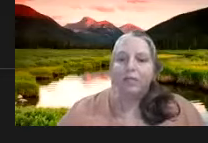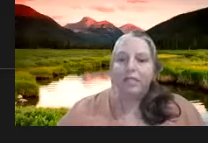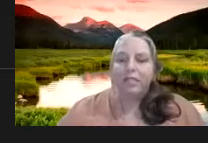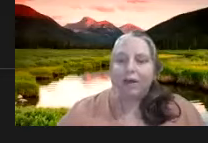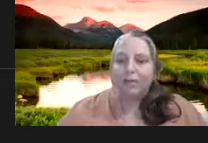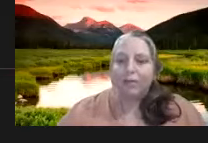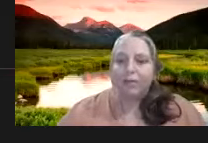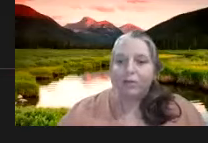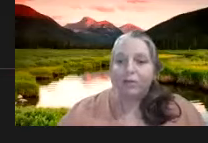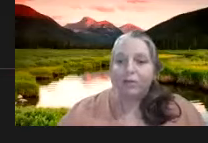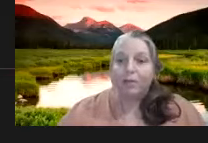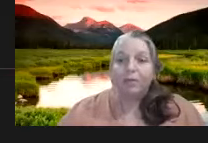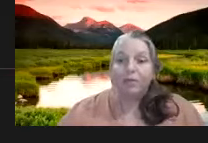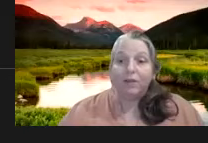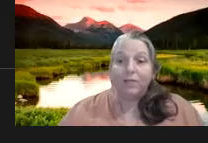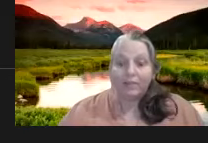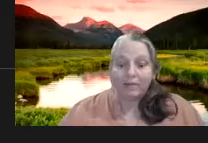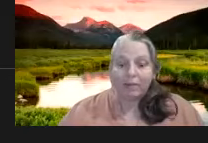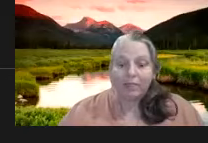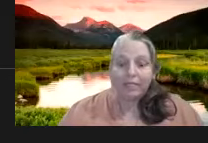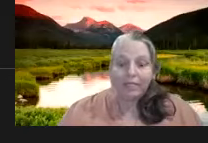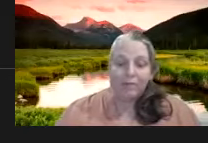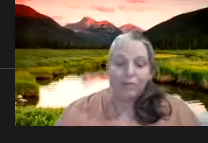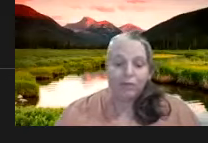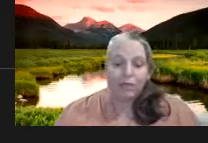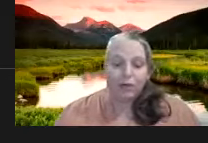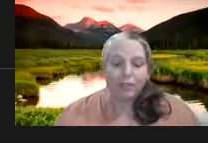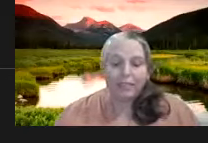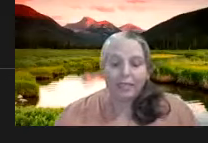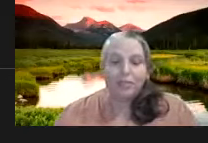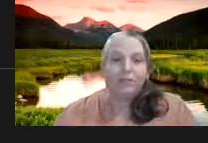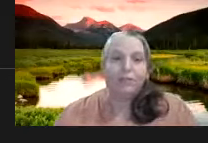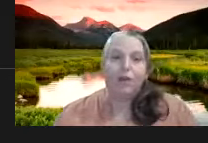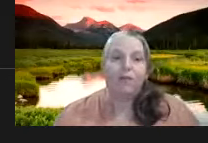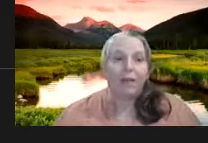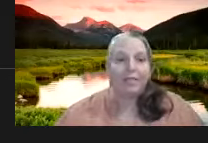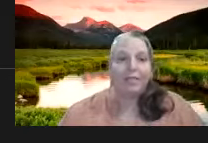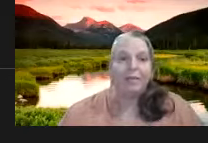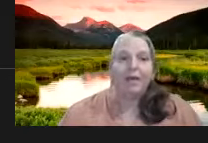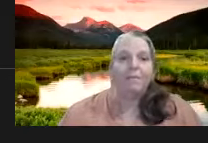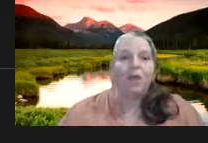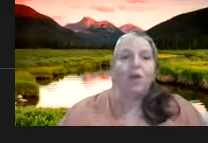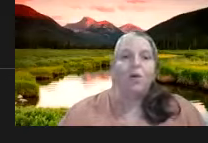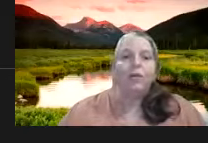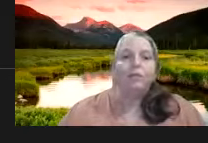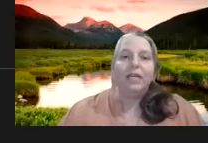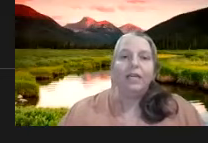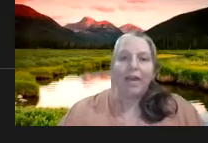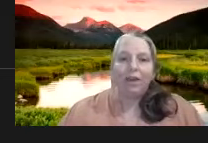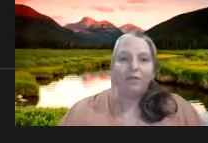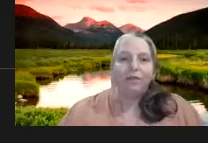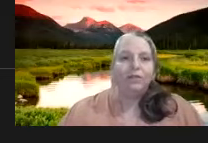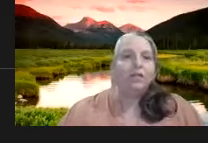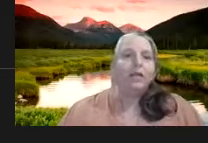are really the top three concerns for people living with disabilities during the early stages of this COVID pandemic. When you look